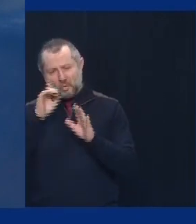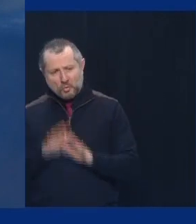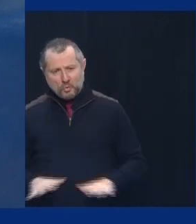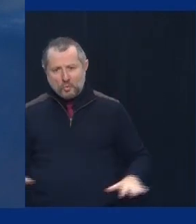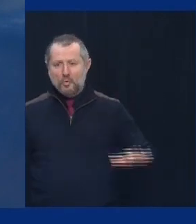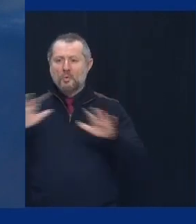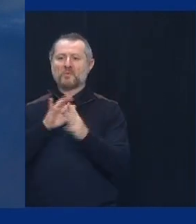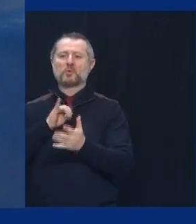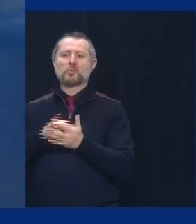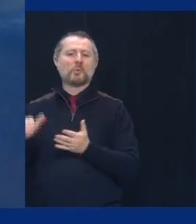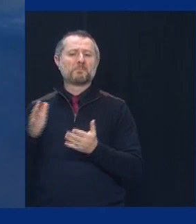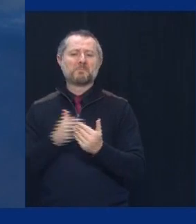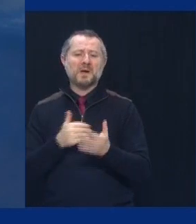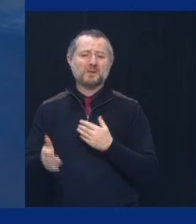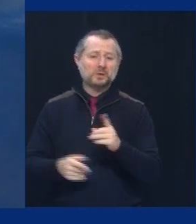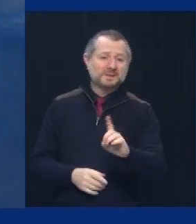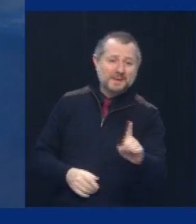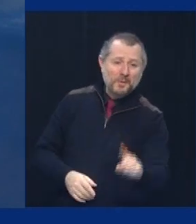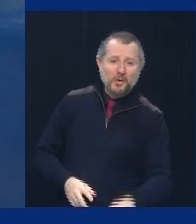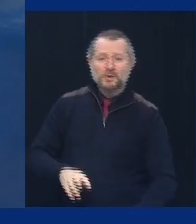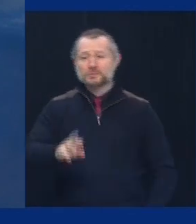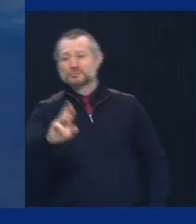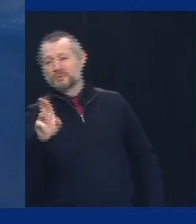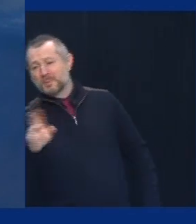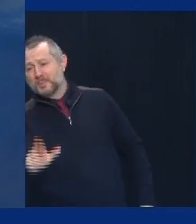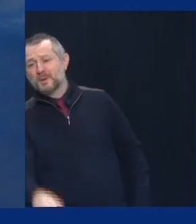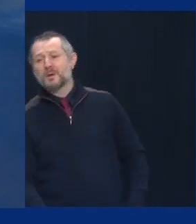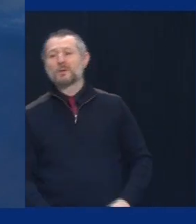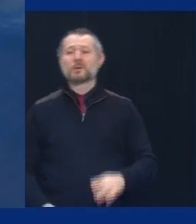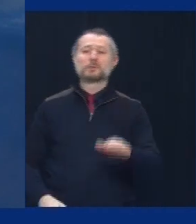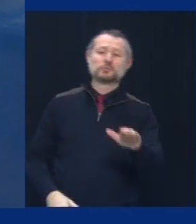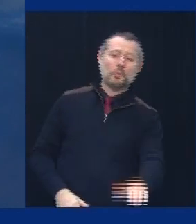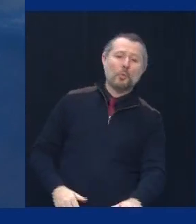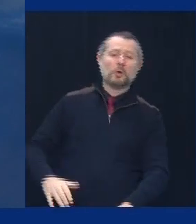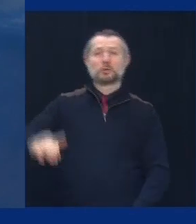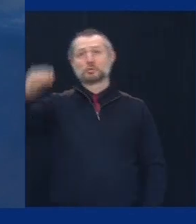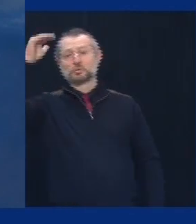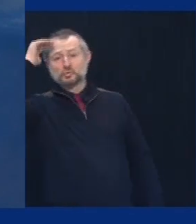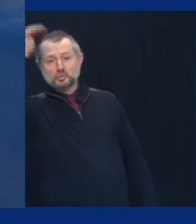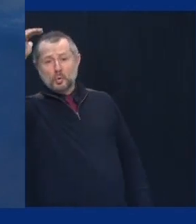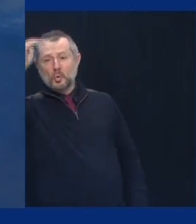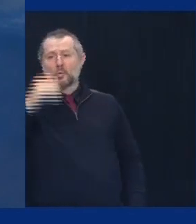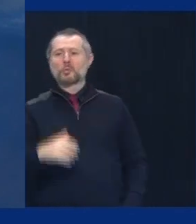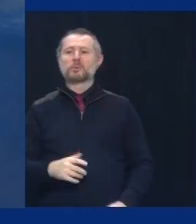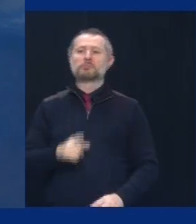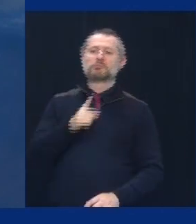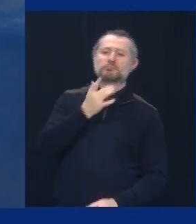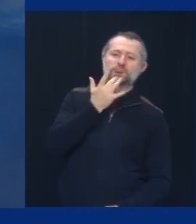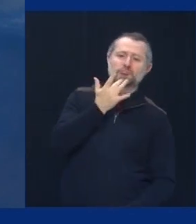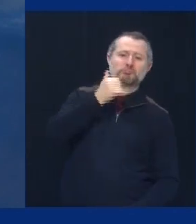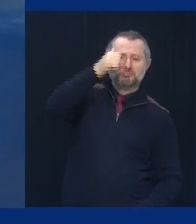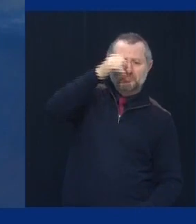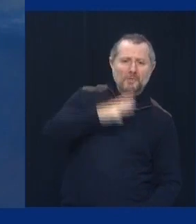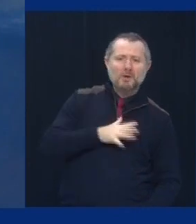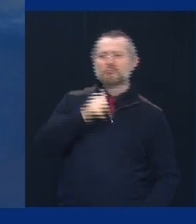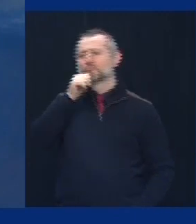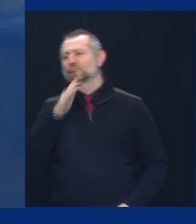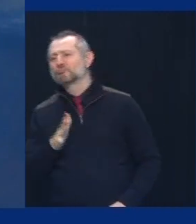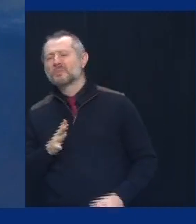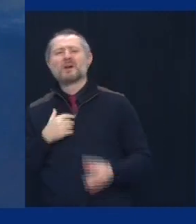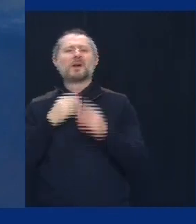what party you are, what ideology, whether you're short, you're tall, I don't care your sexual orientation. It makes no difference to